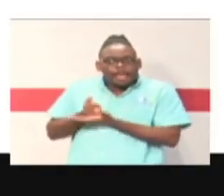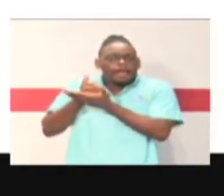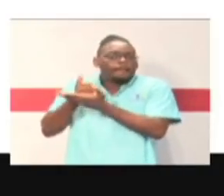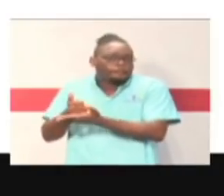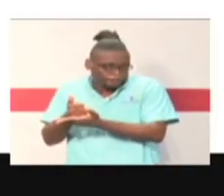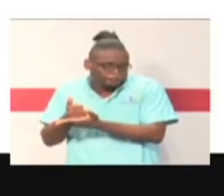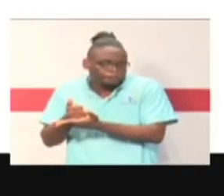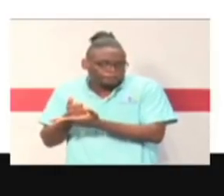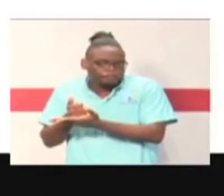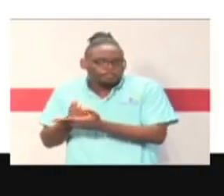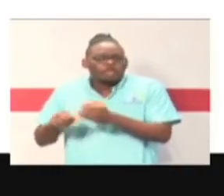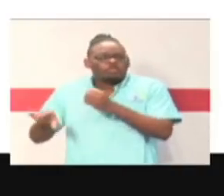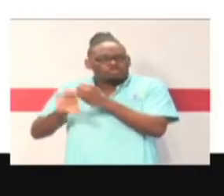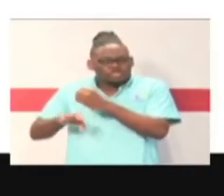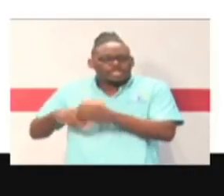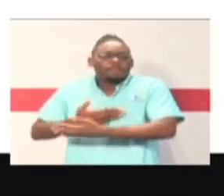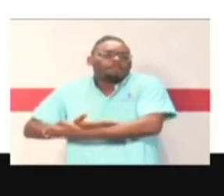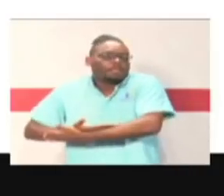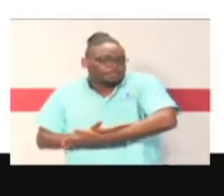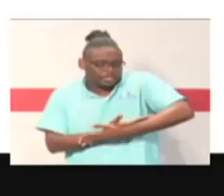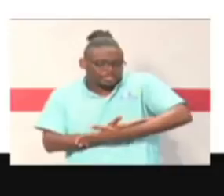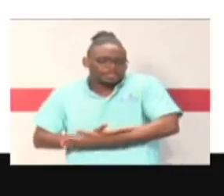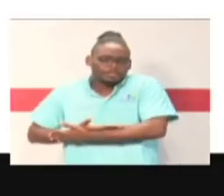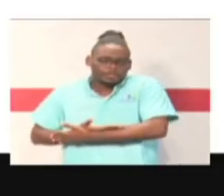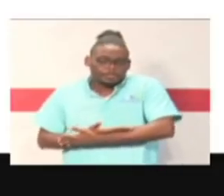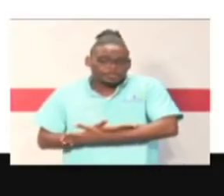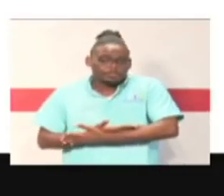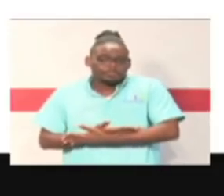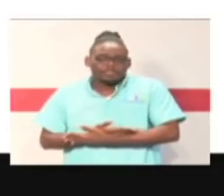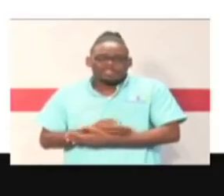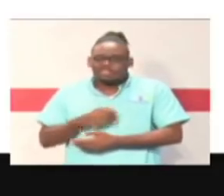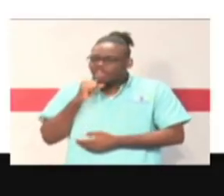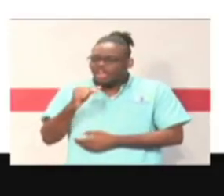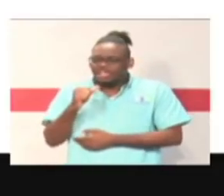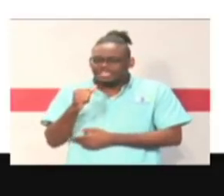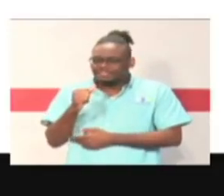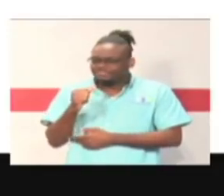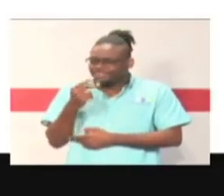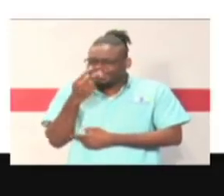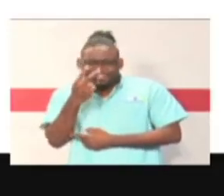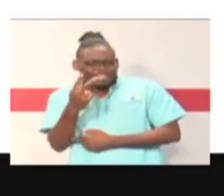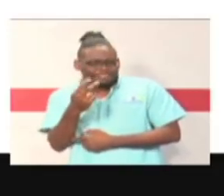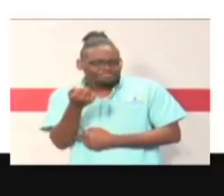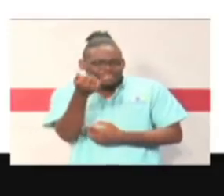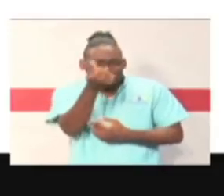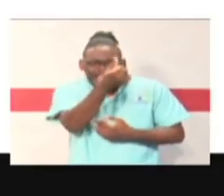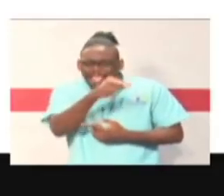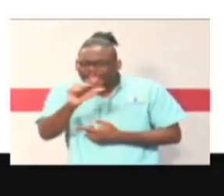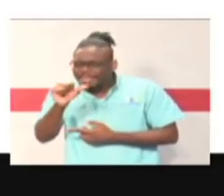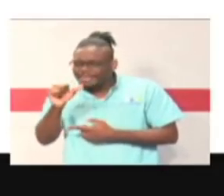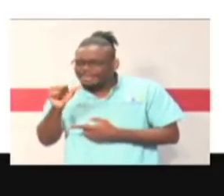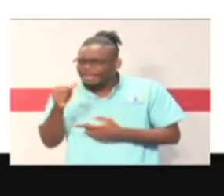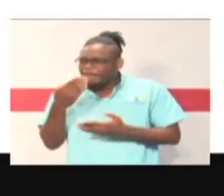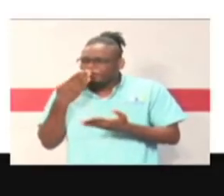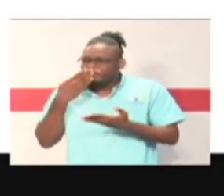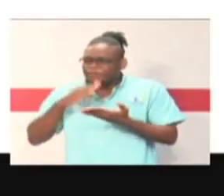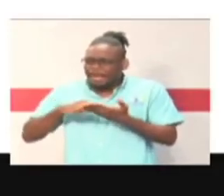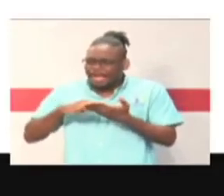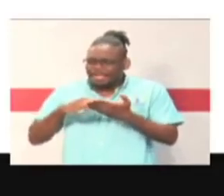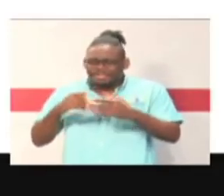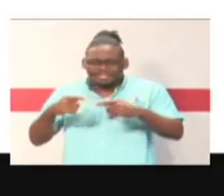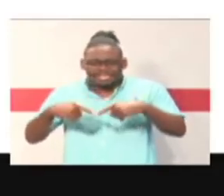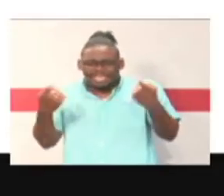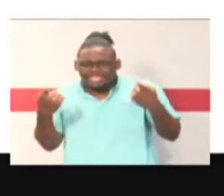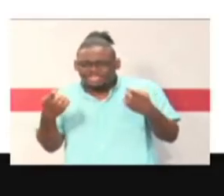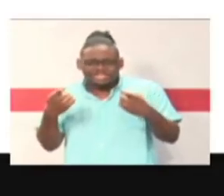protection. We have not seen any adverse pregnancy-related outcomes worldwide, nor here in Trinidad